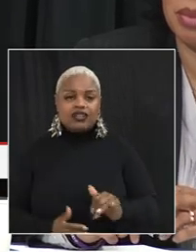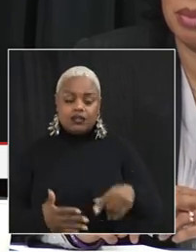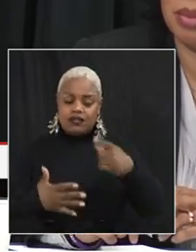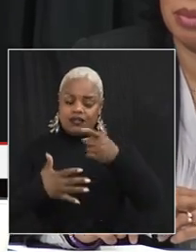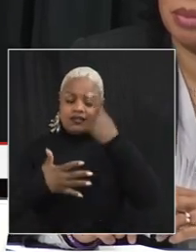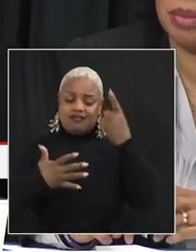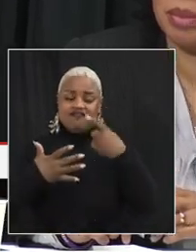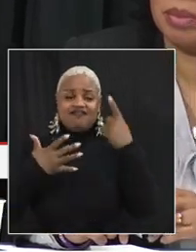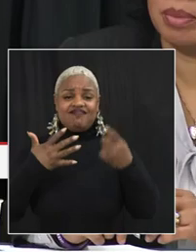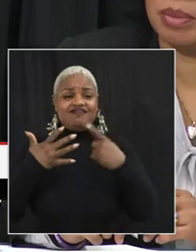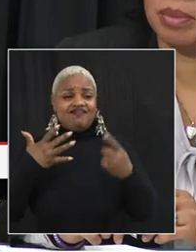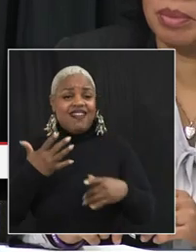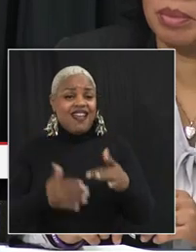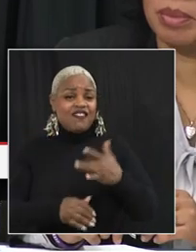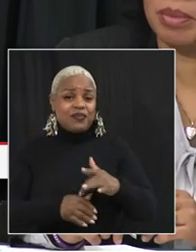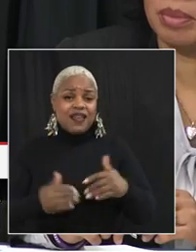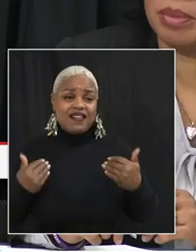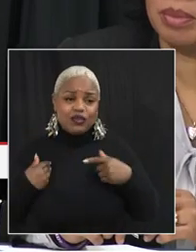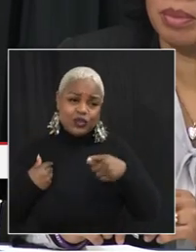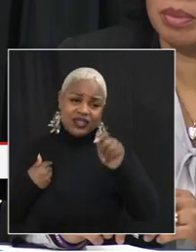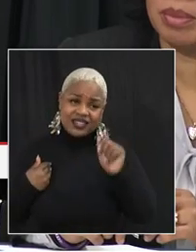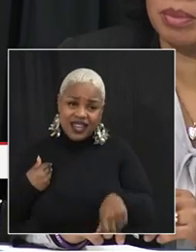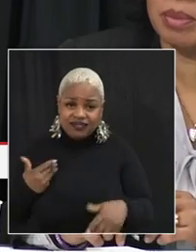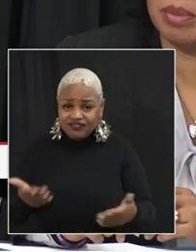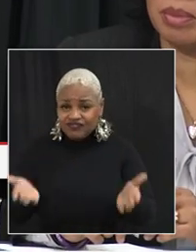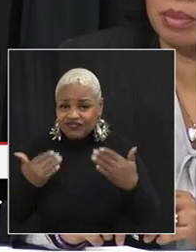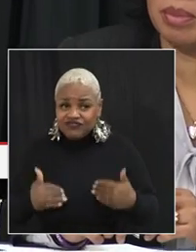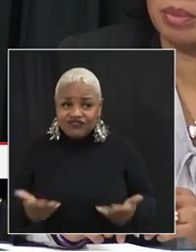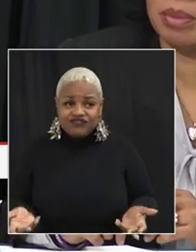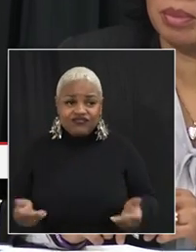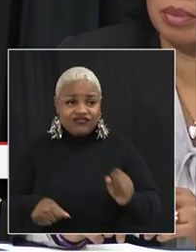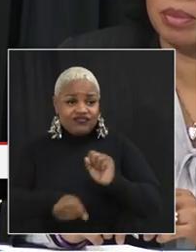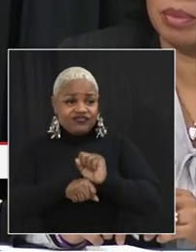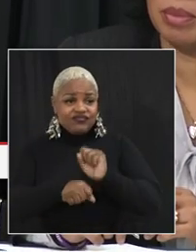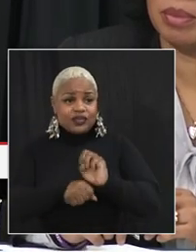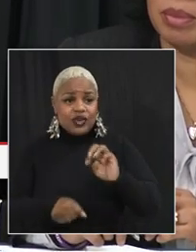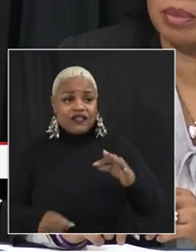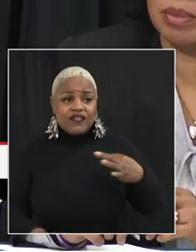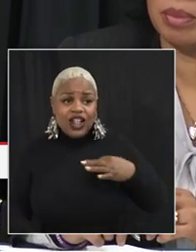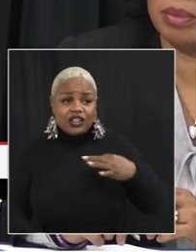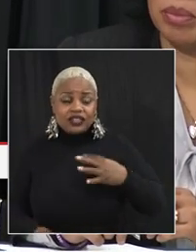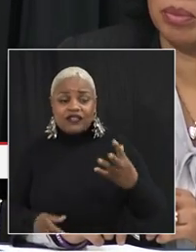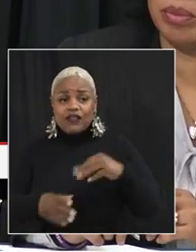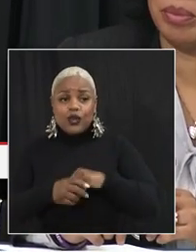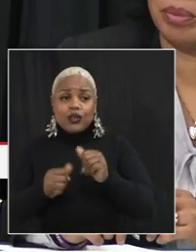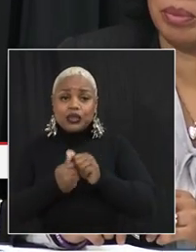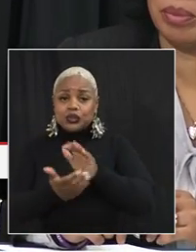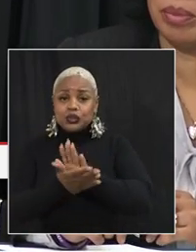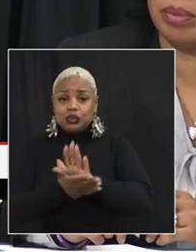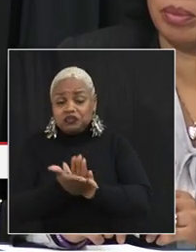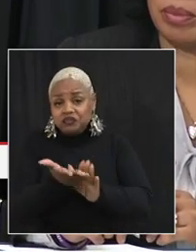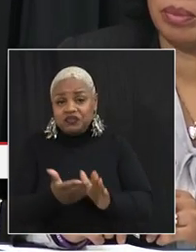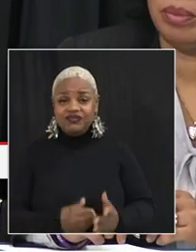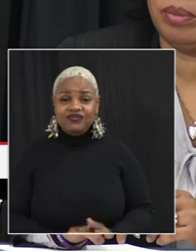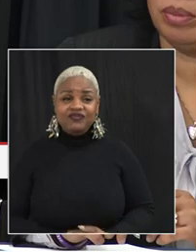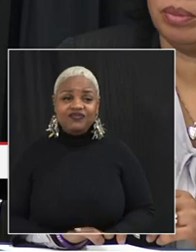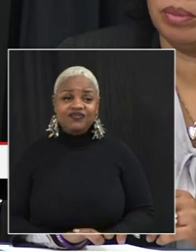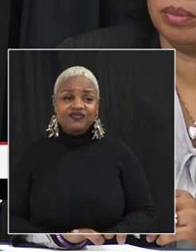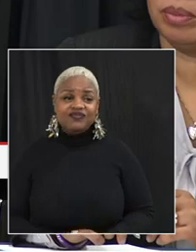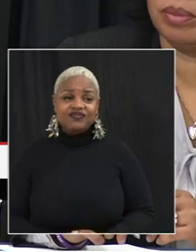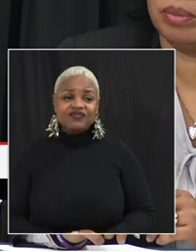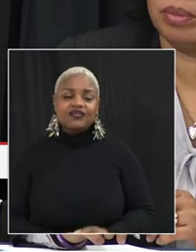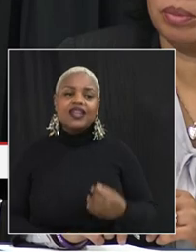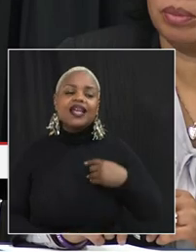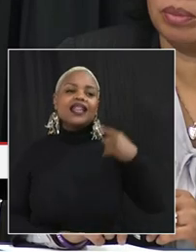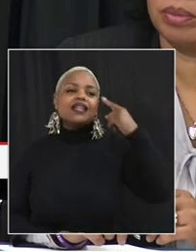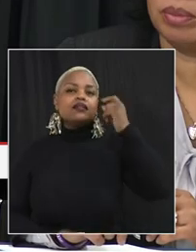way that you can be active and involved in the schools. But I think the number one